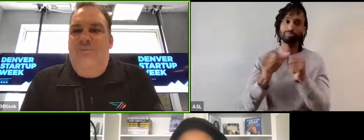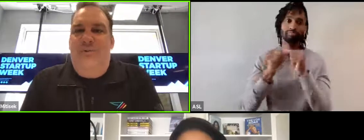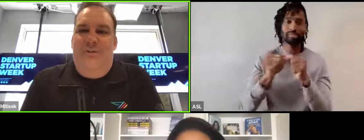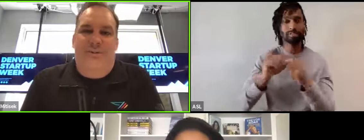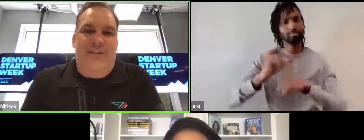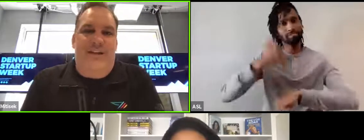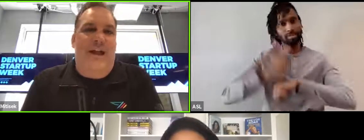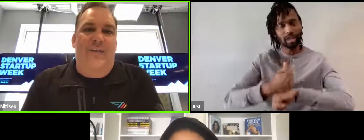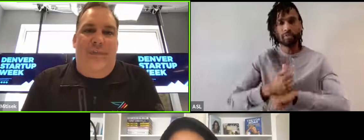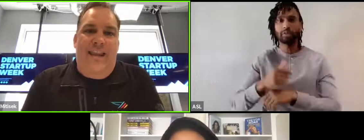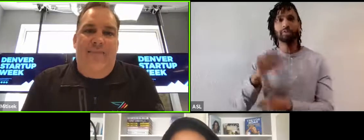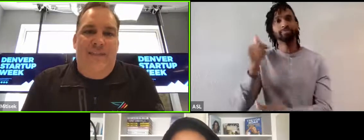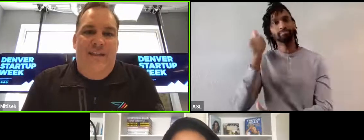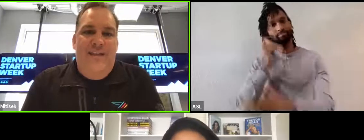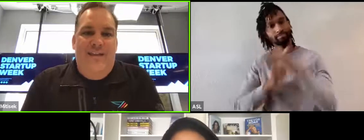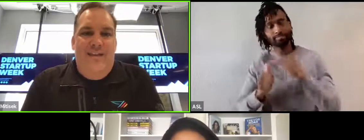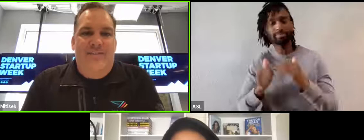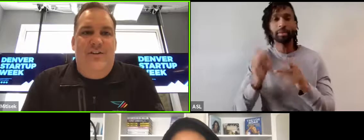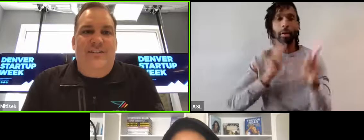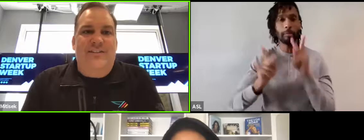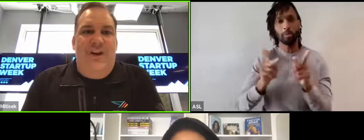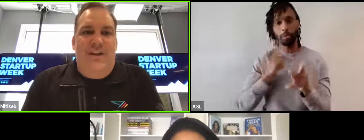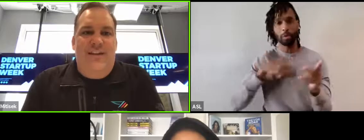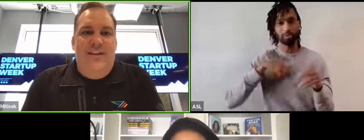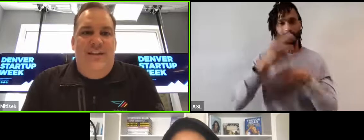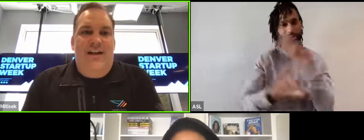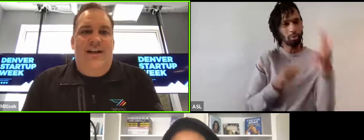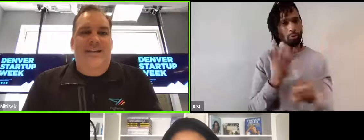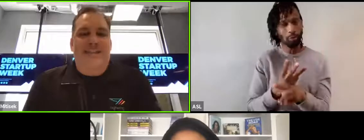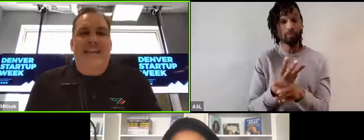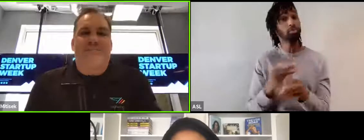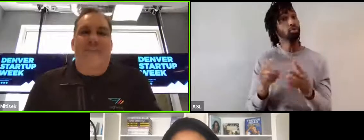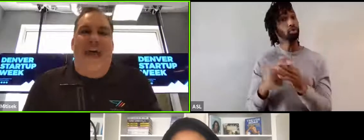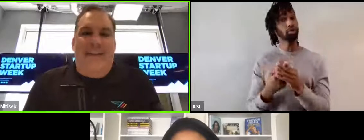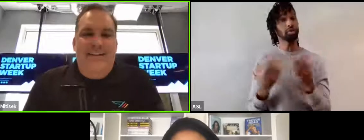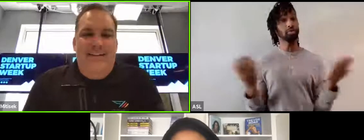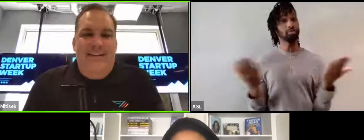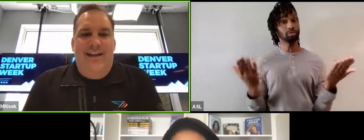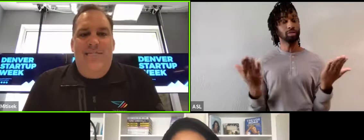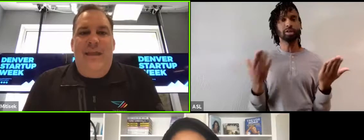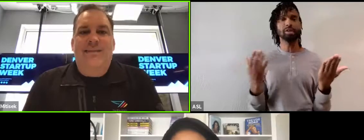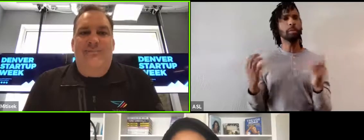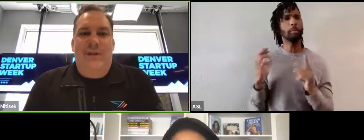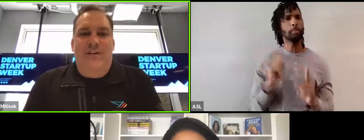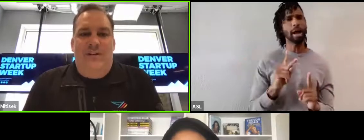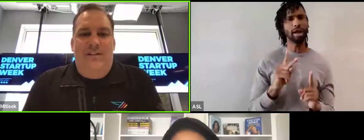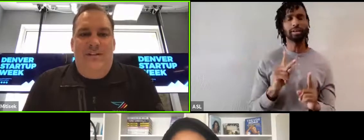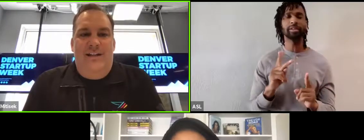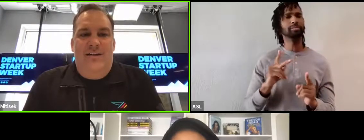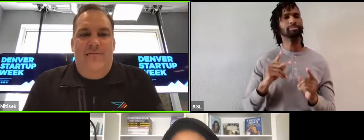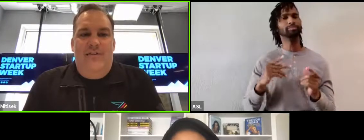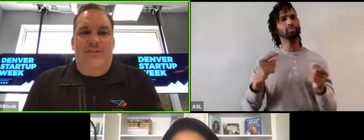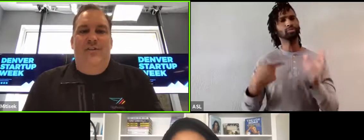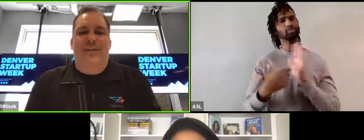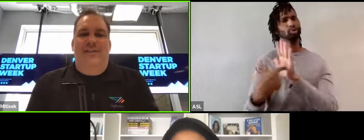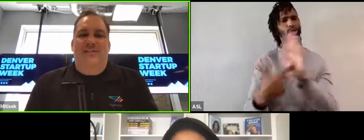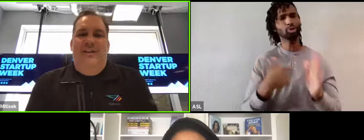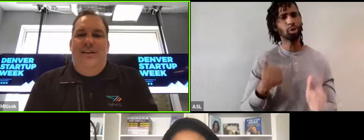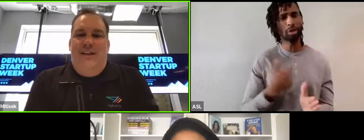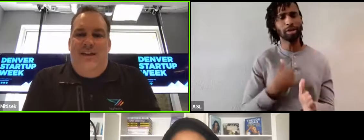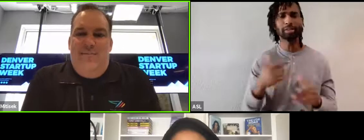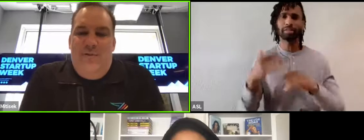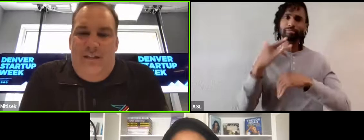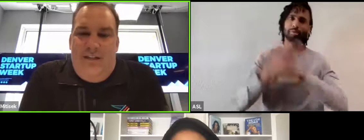underestimated entrepreneurs around the planet. So to get started, take us back. Paint us a picture, you know, of those early